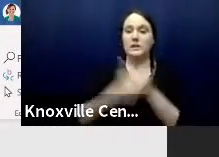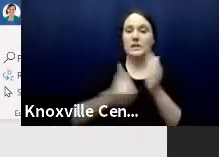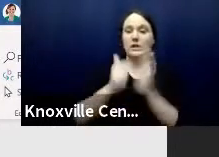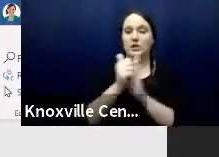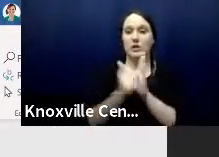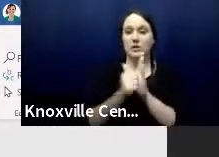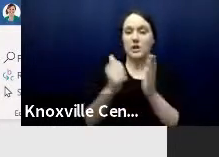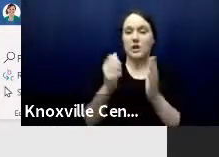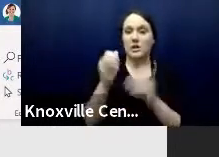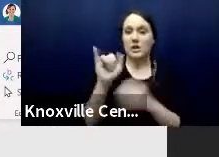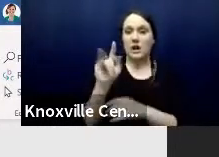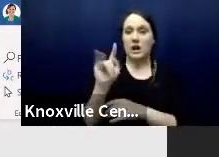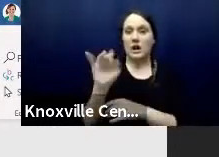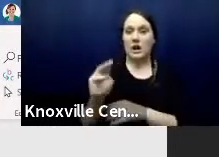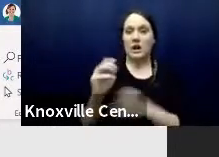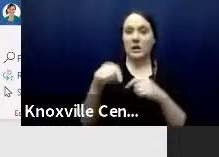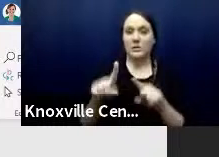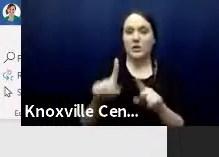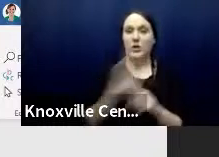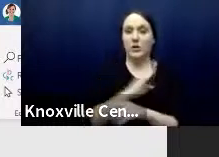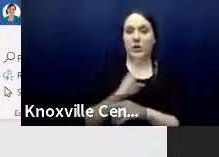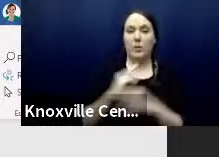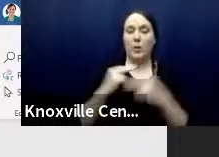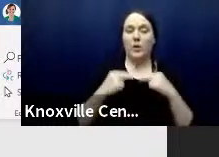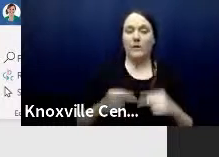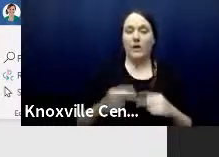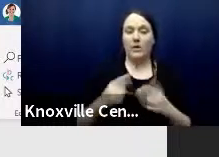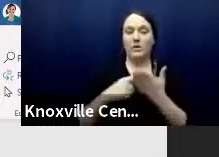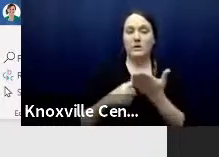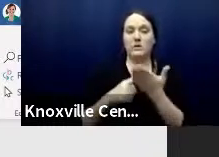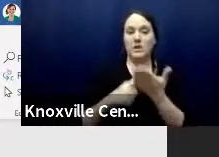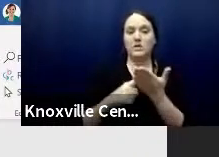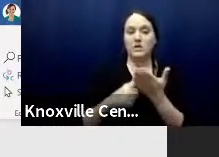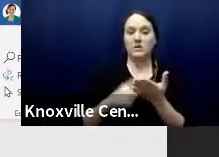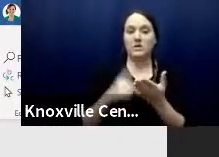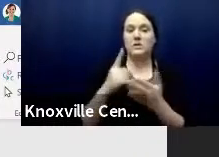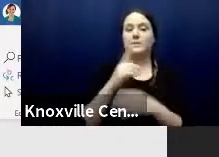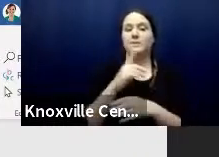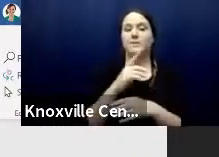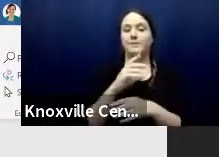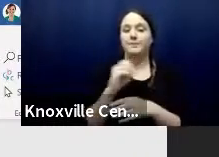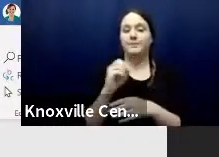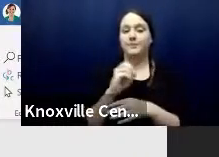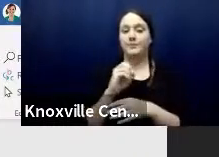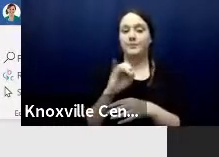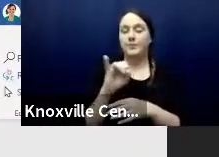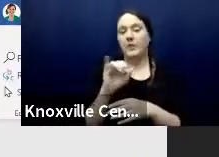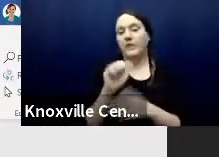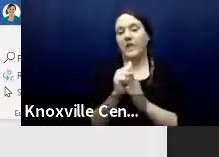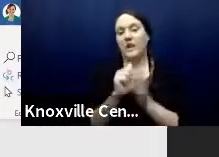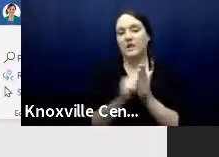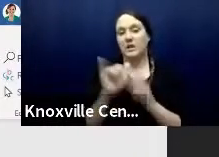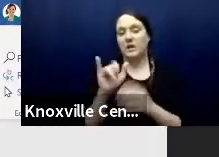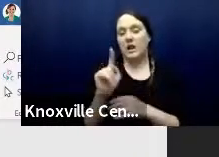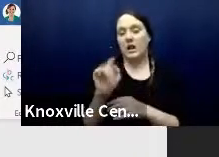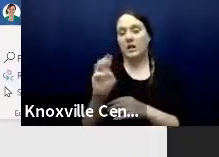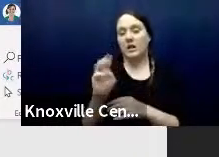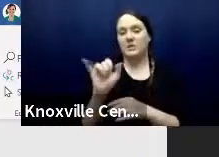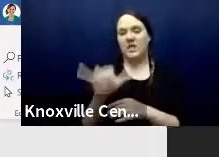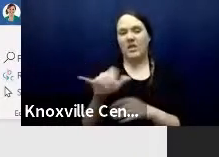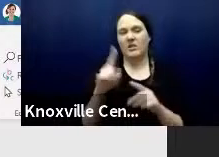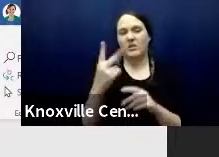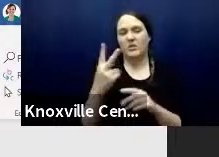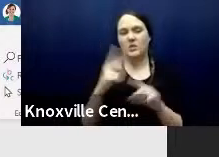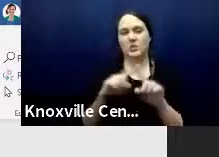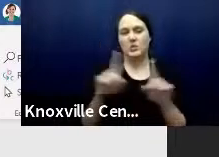item during the Board of Health discussion or consideration of agenda items. And so to me, those are two very different things. Like, people